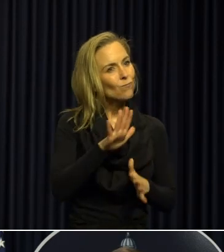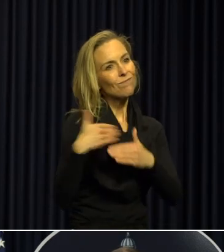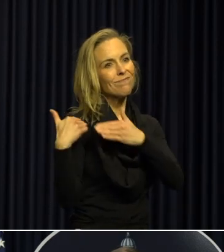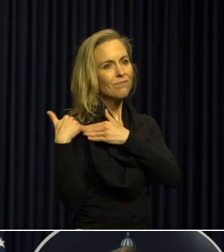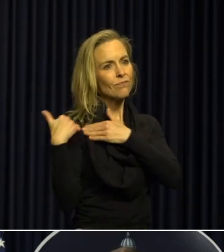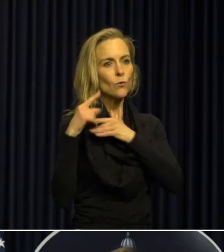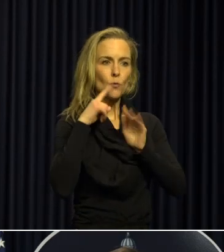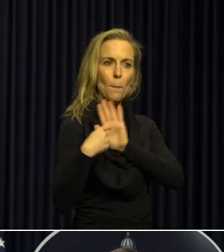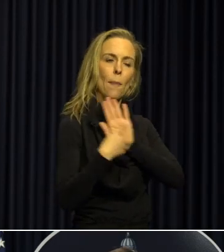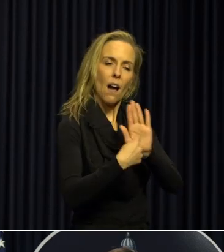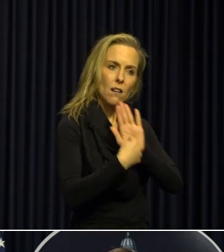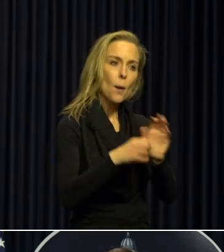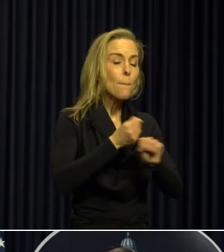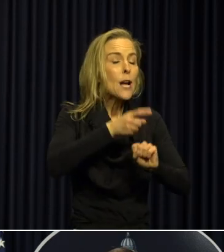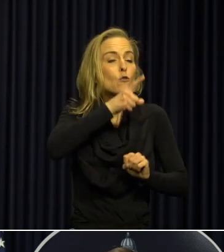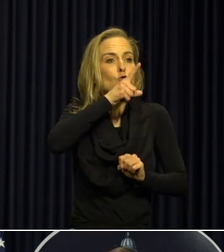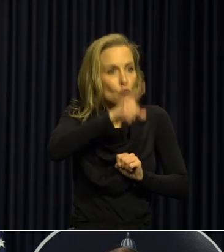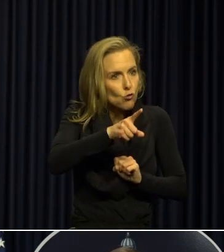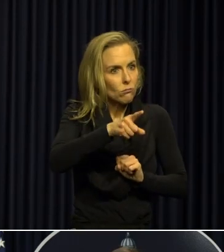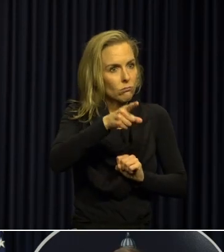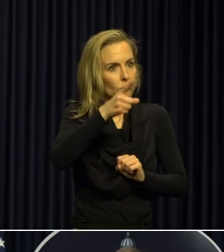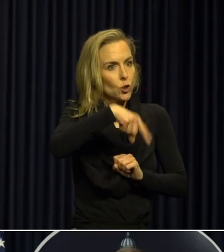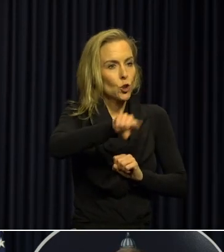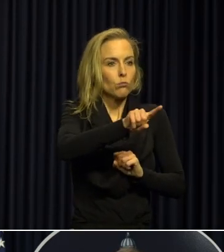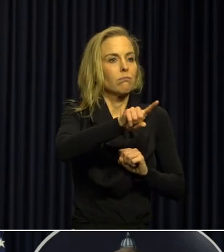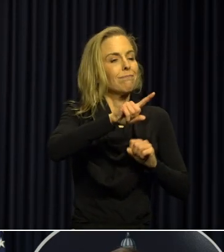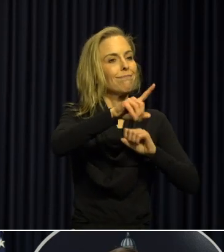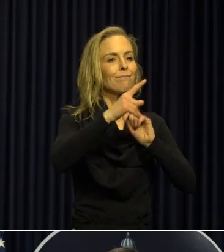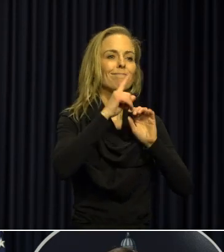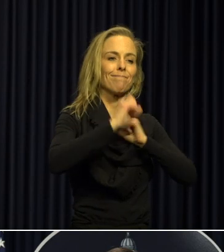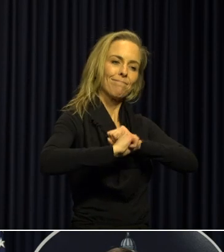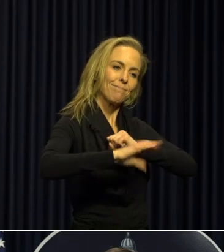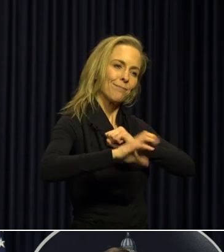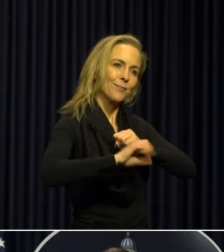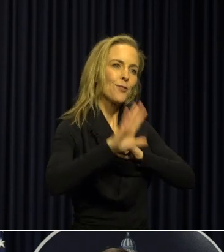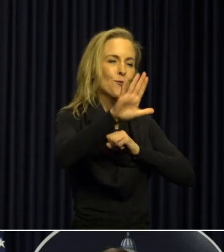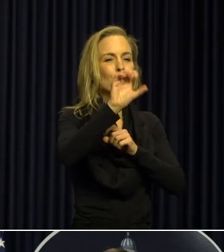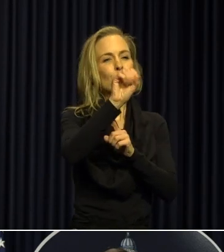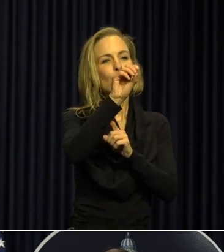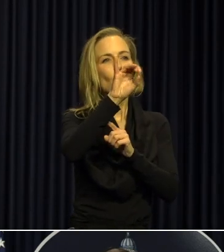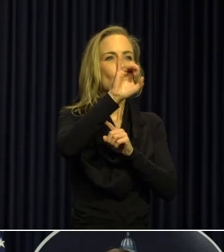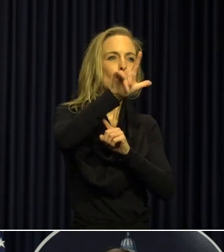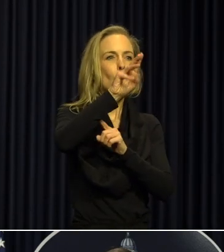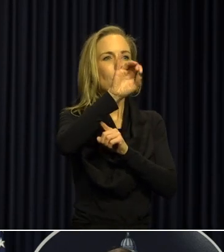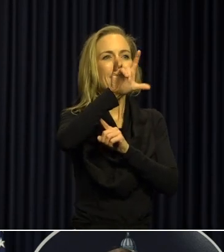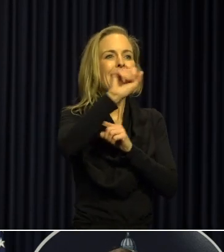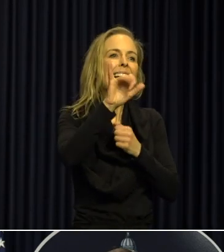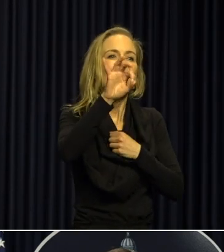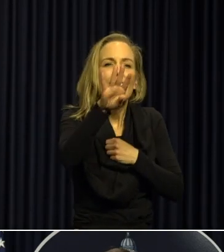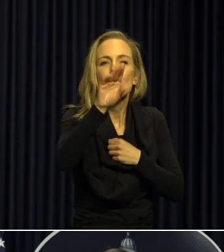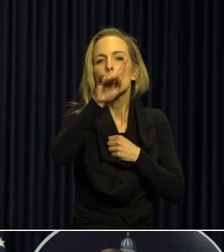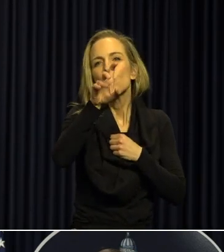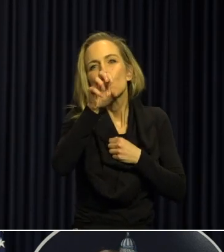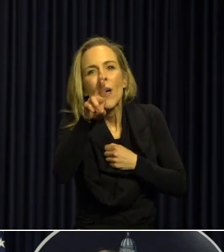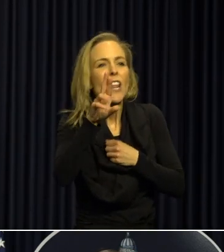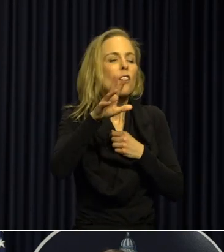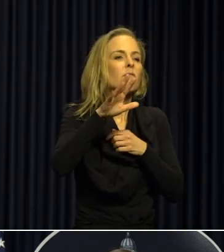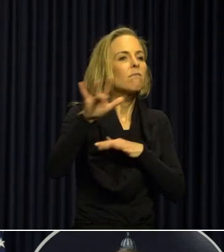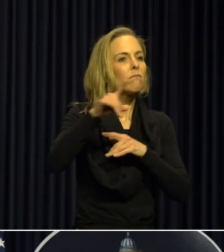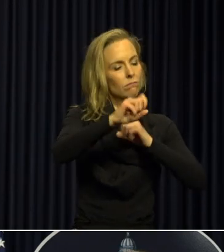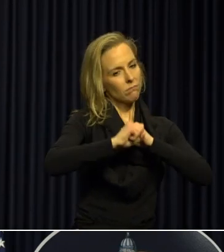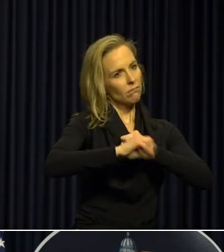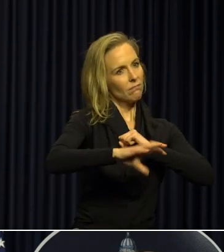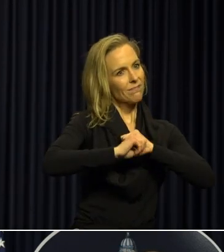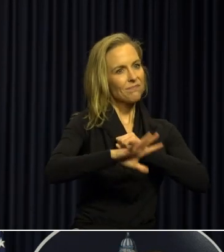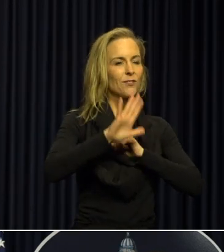you to model it. Make sure that you get it out there on social media so other people see it and that they want to participate in it. So